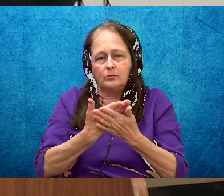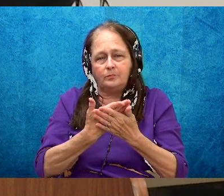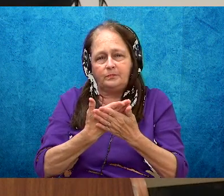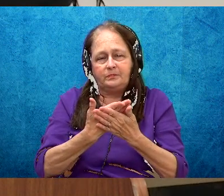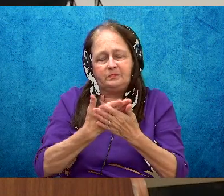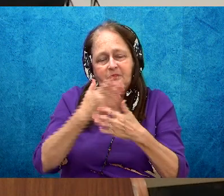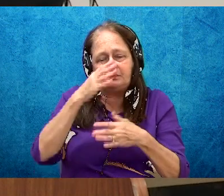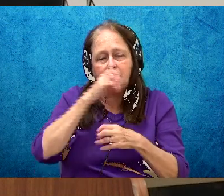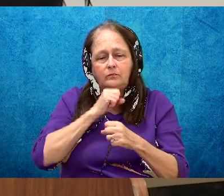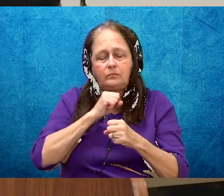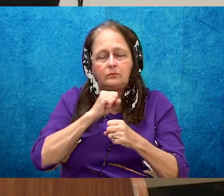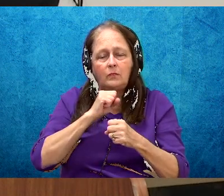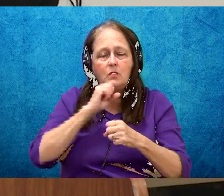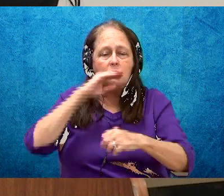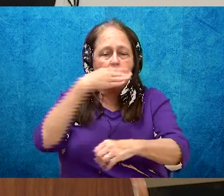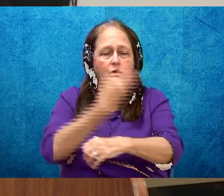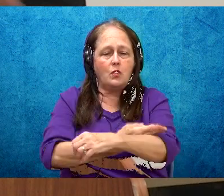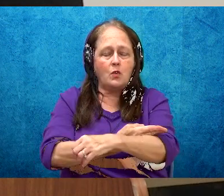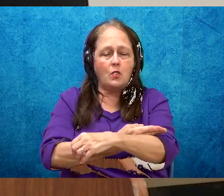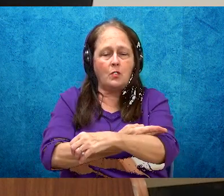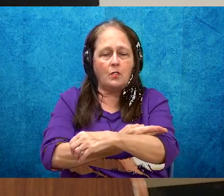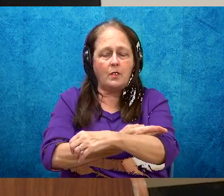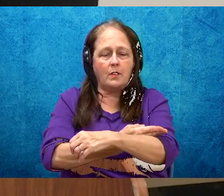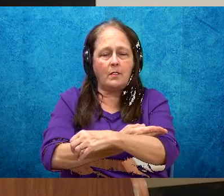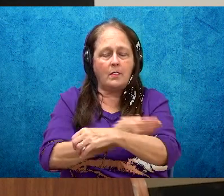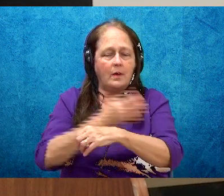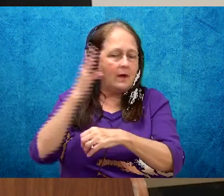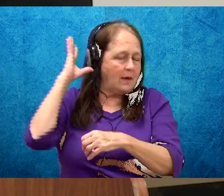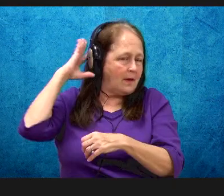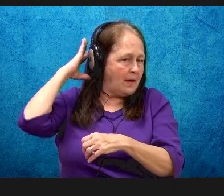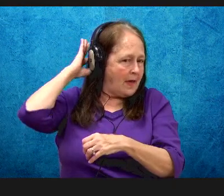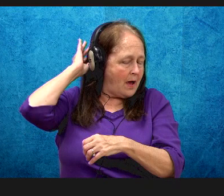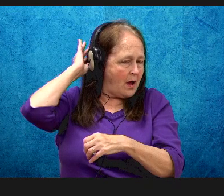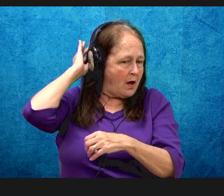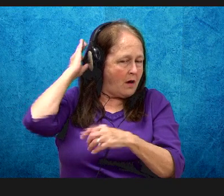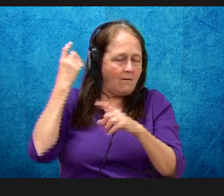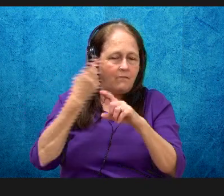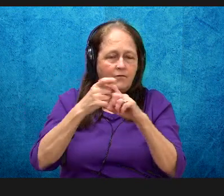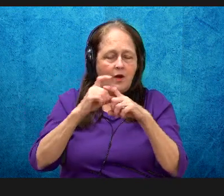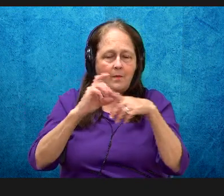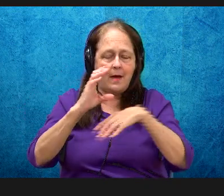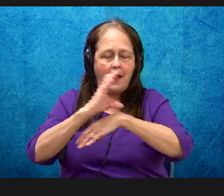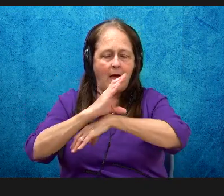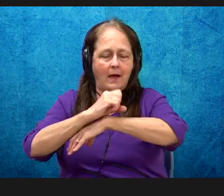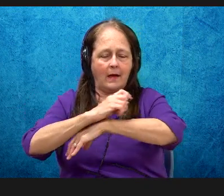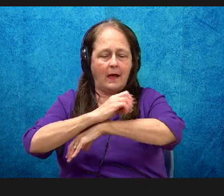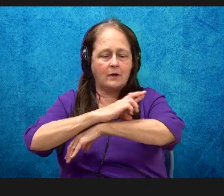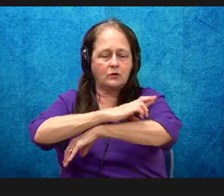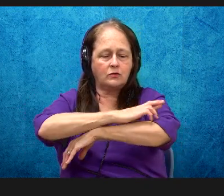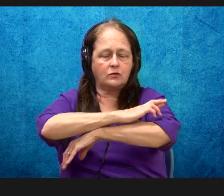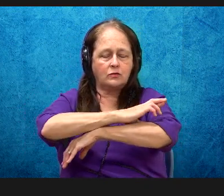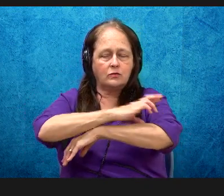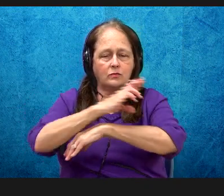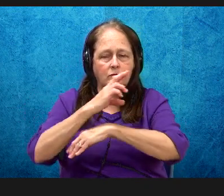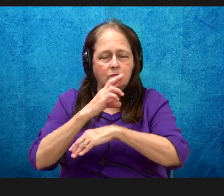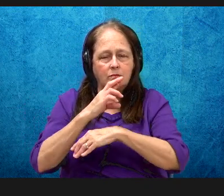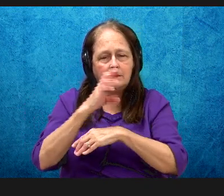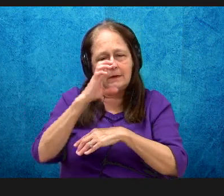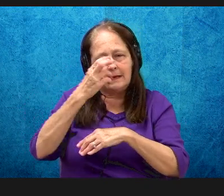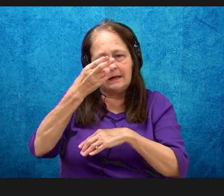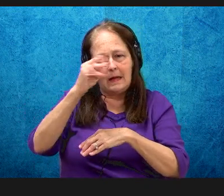When their oldest daughter lost her hair from chemo, Karen shaved her brown locks off